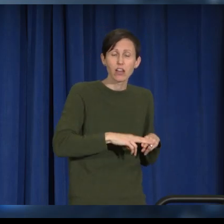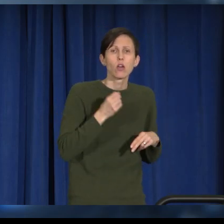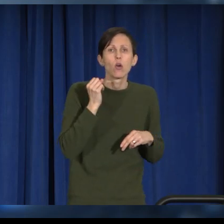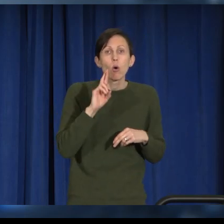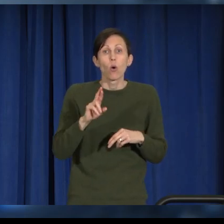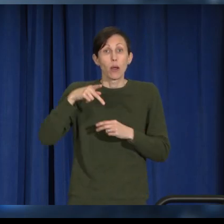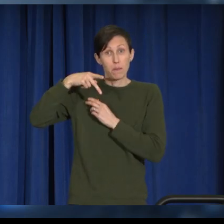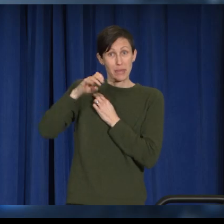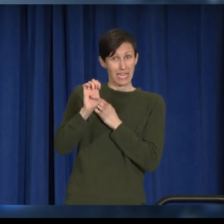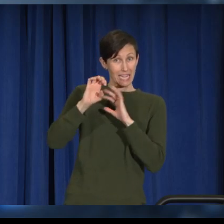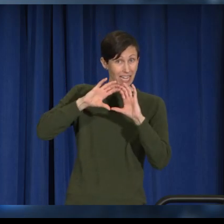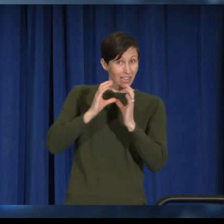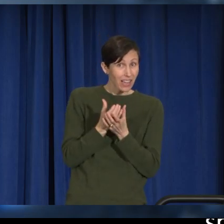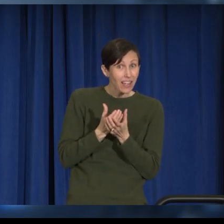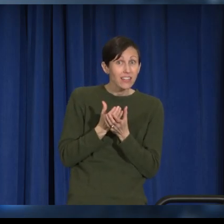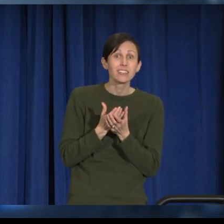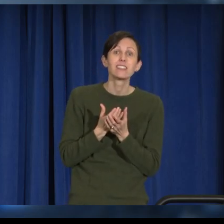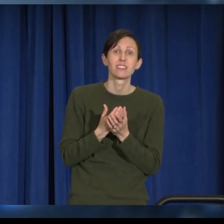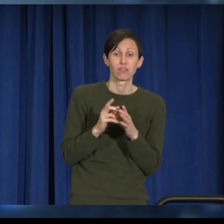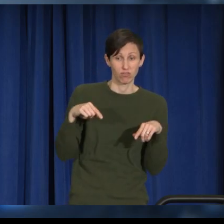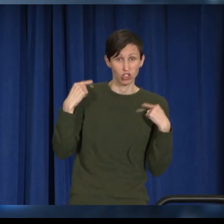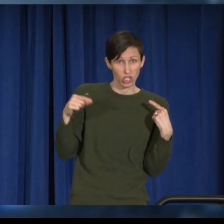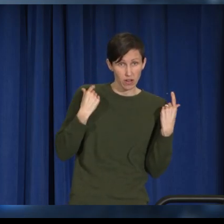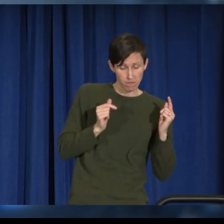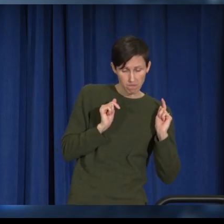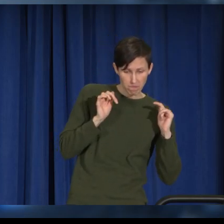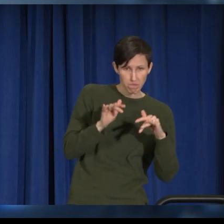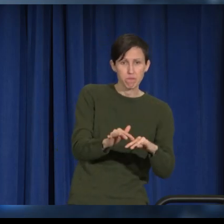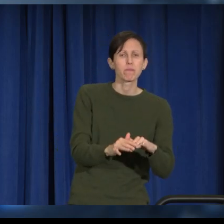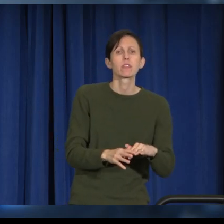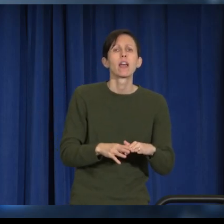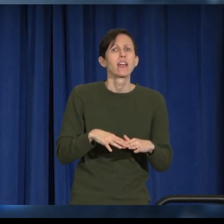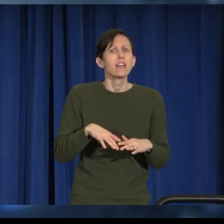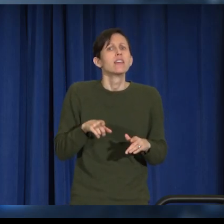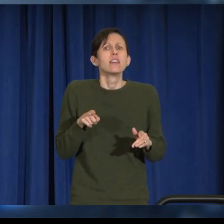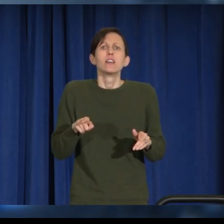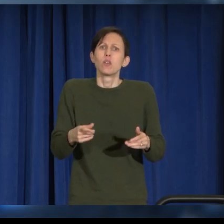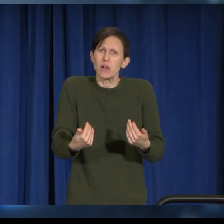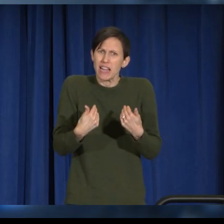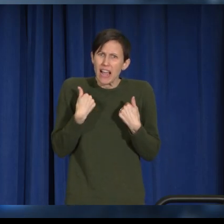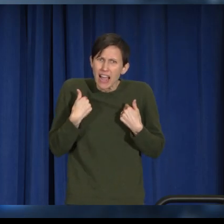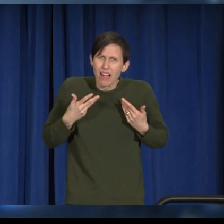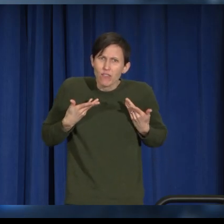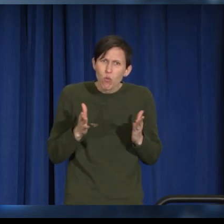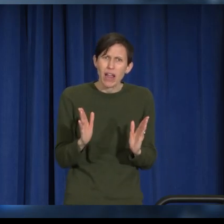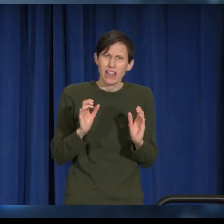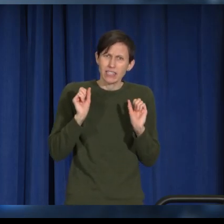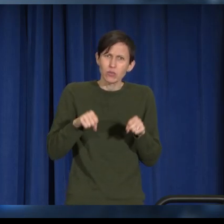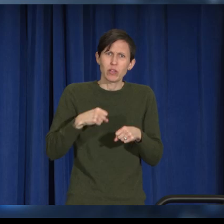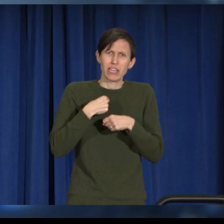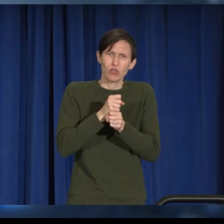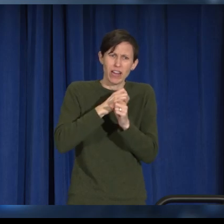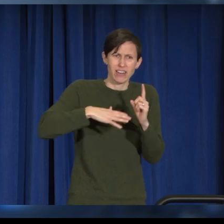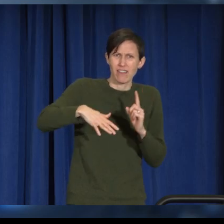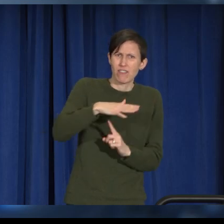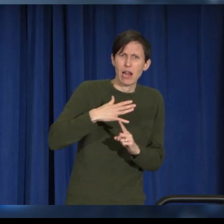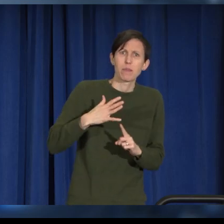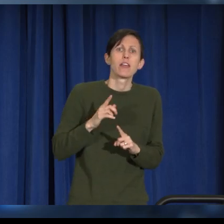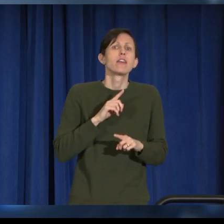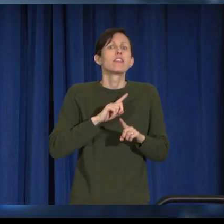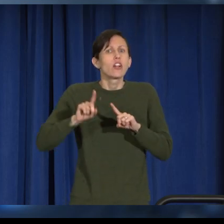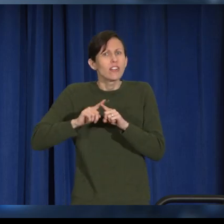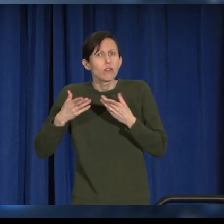physical education curriculum, there are ways in which we can create an environment, there are ways in which we can support students in